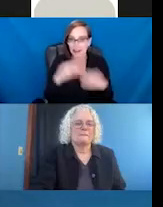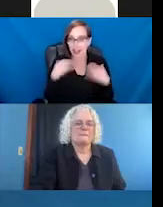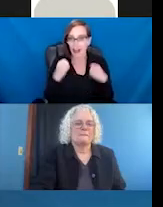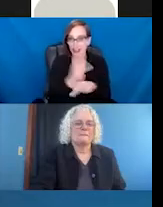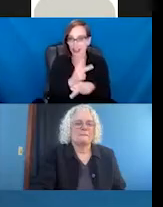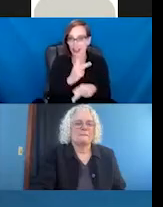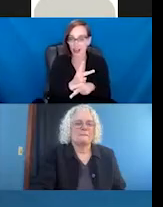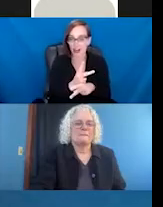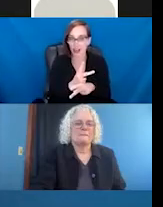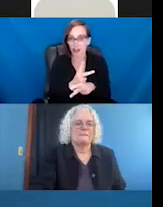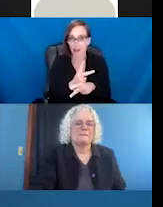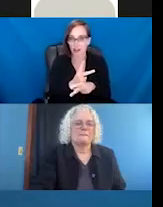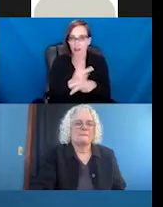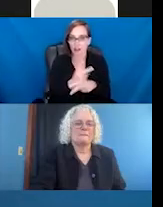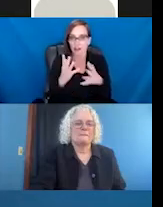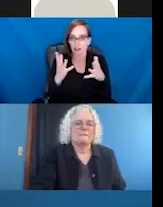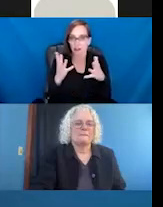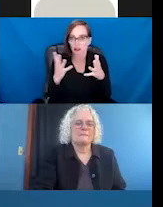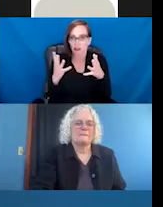this